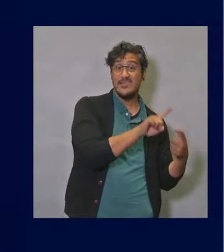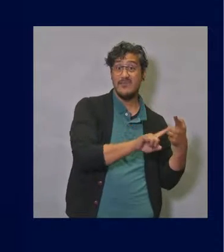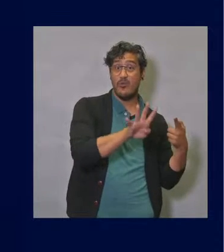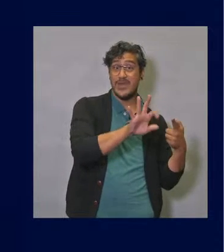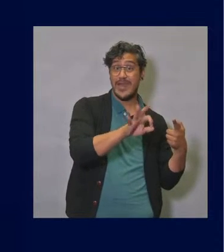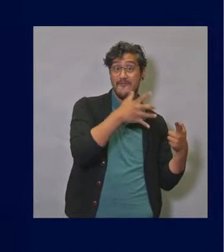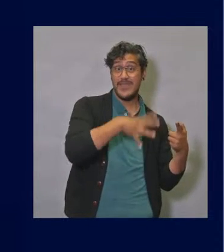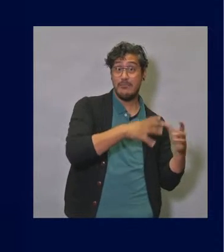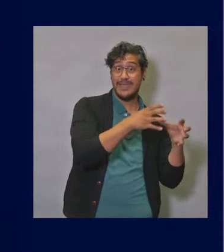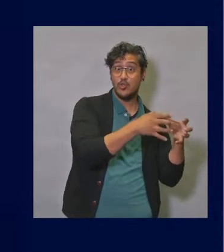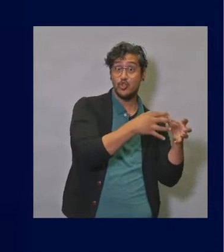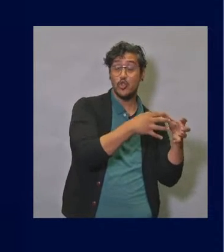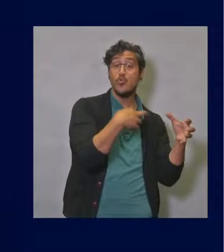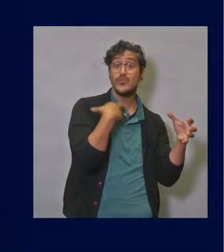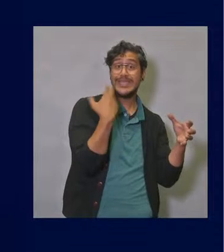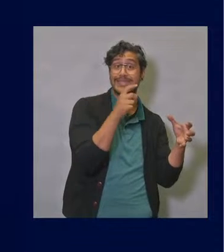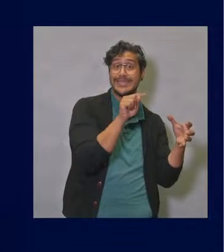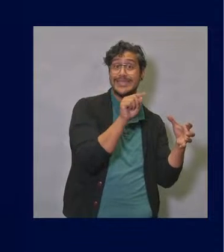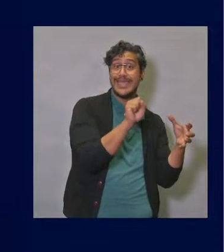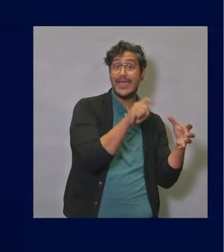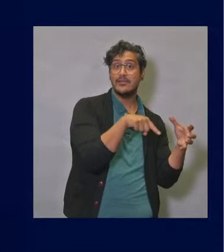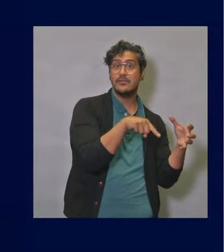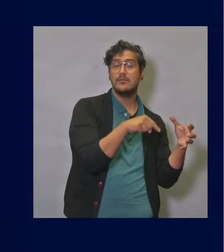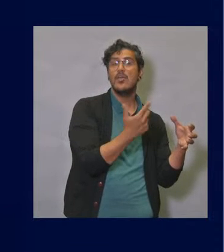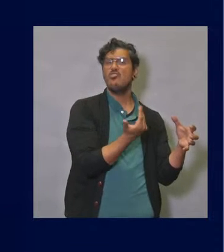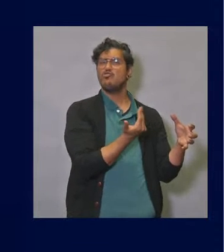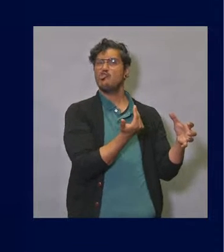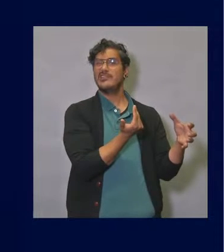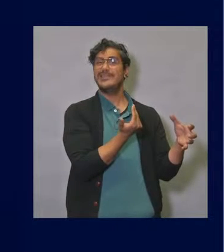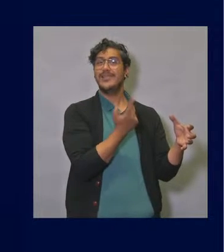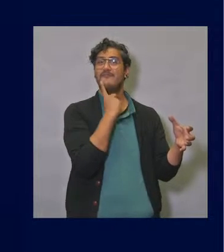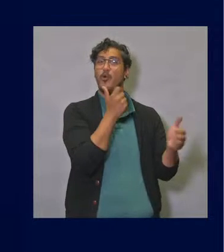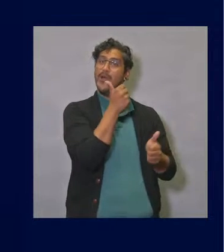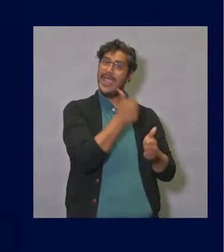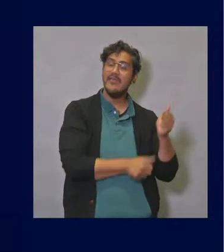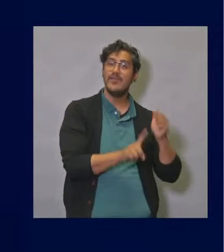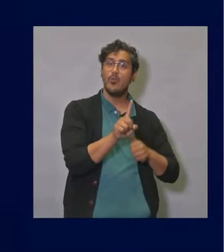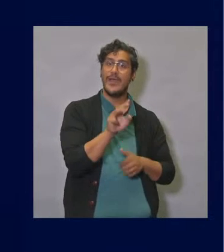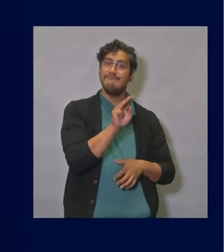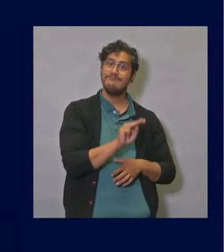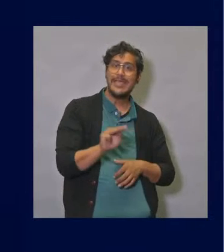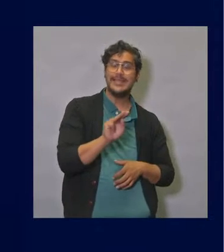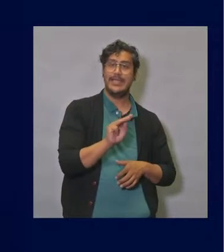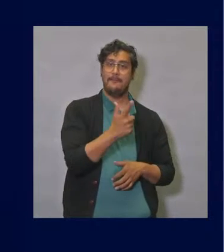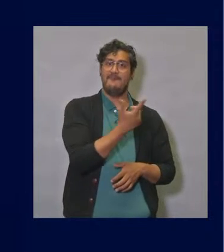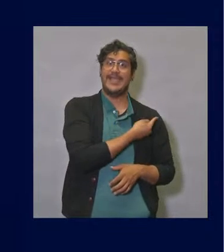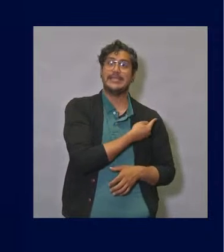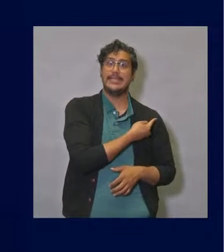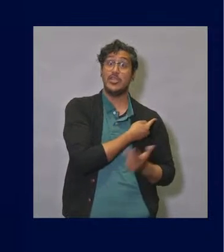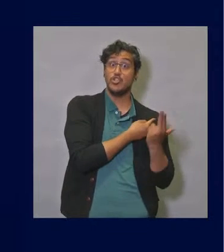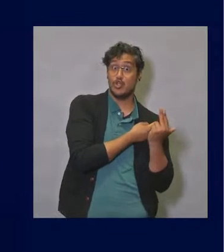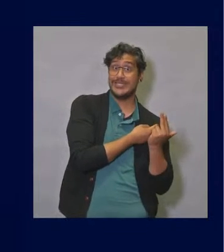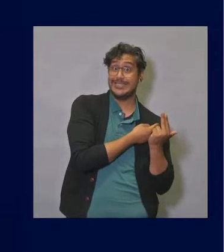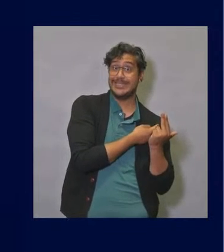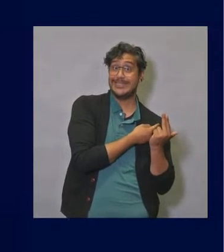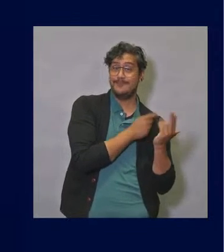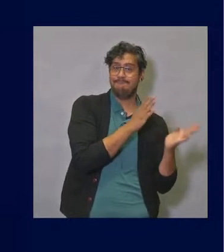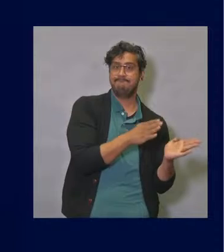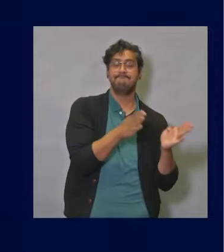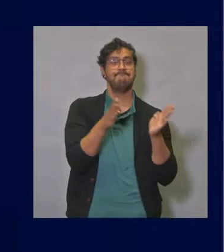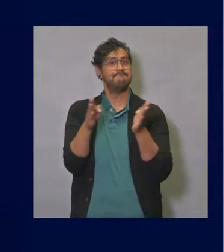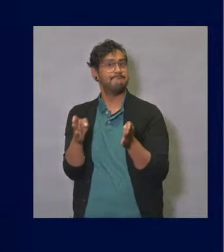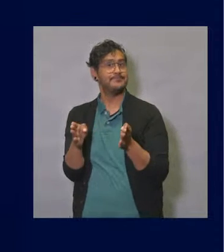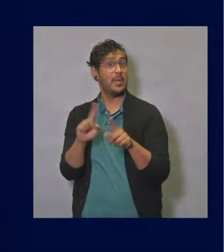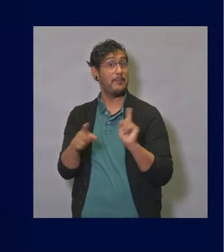the risk of TTS was 13 cases for every million vaccines that were given. At the same time,